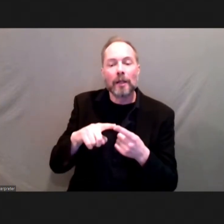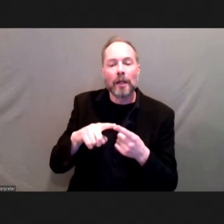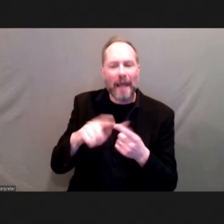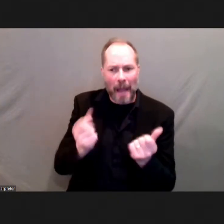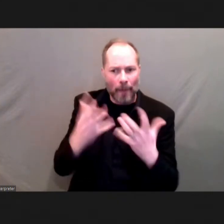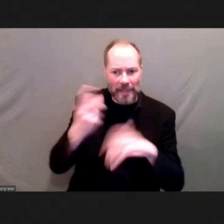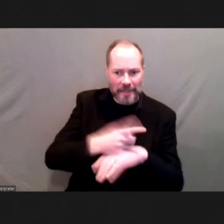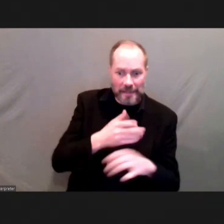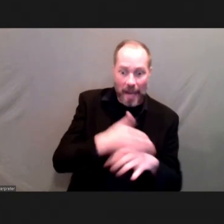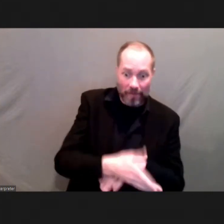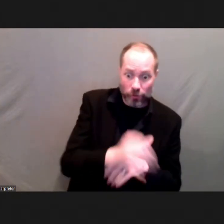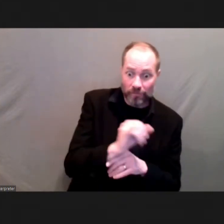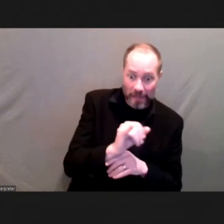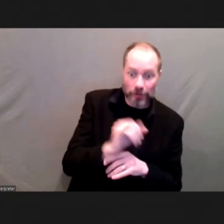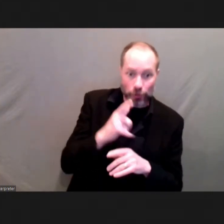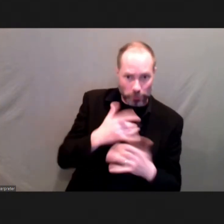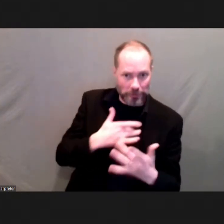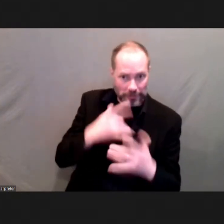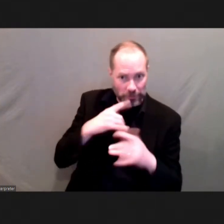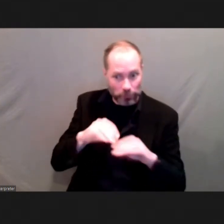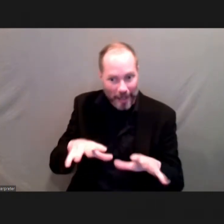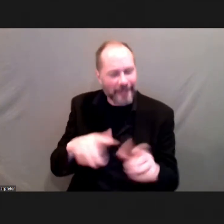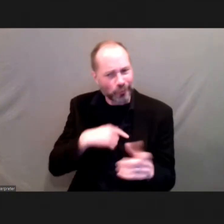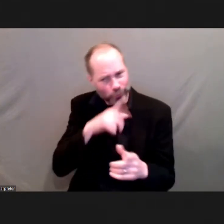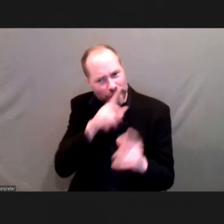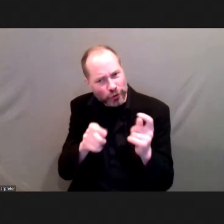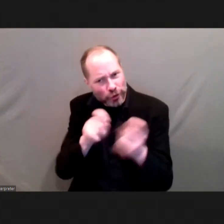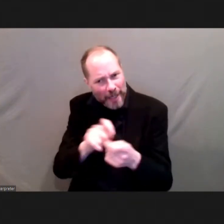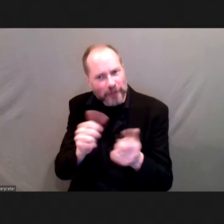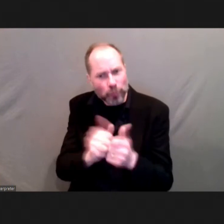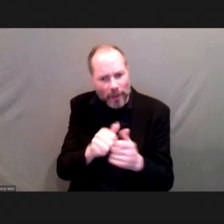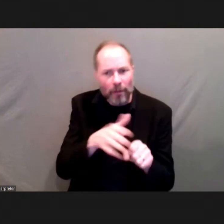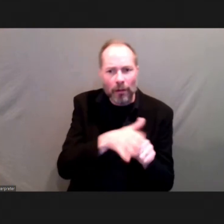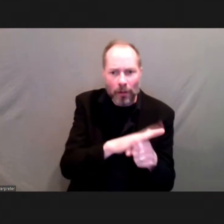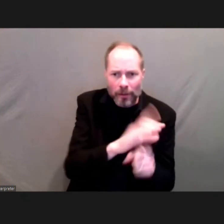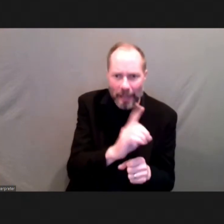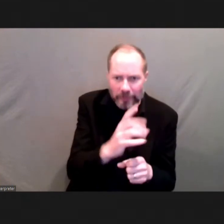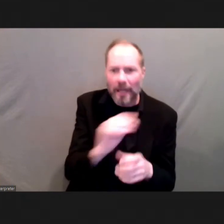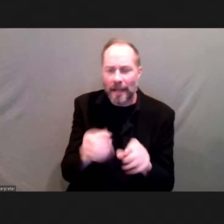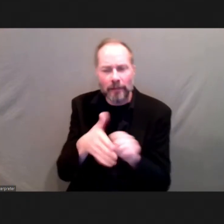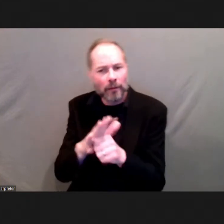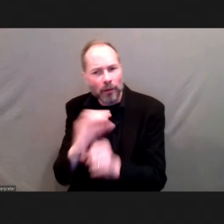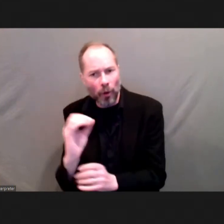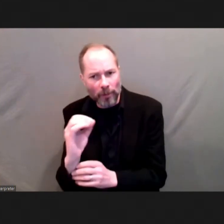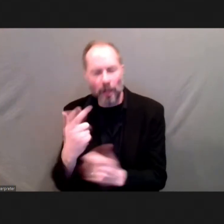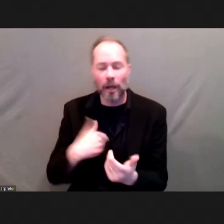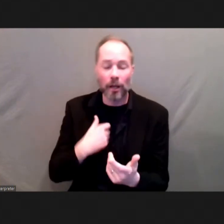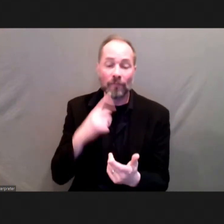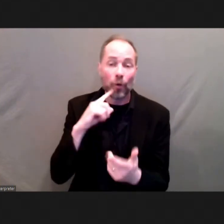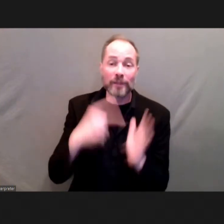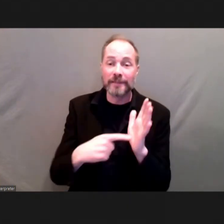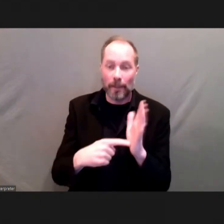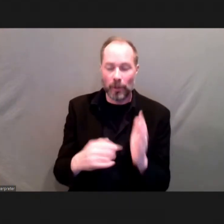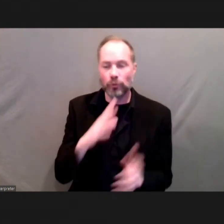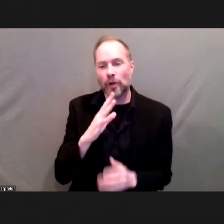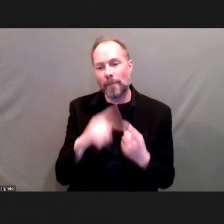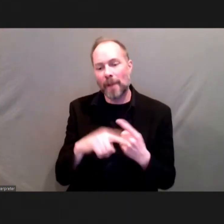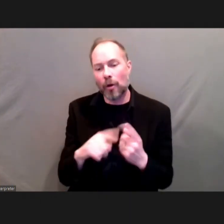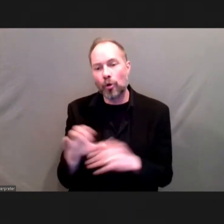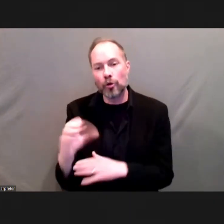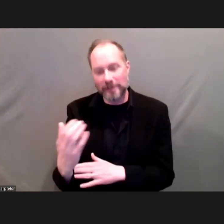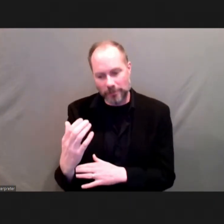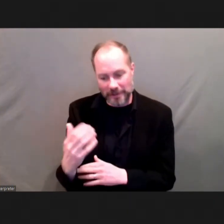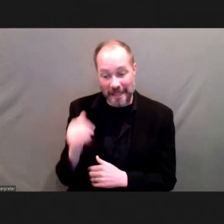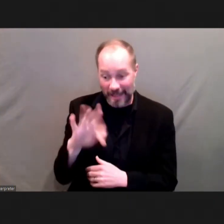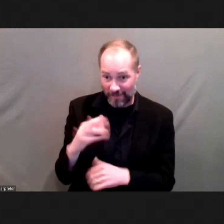over the course of this pandemic. As an example, I'll start by just talking about a Christmas holiday party. If this were a